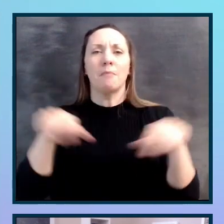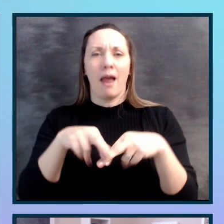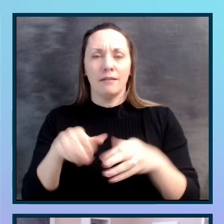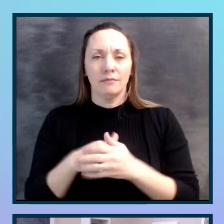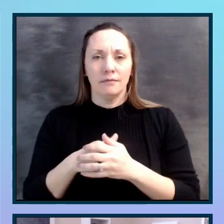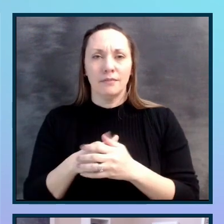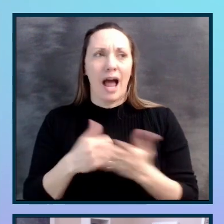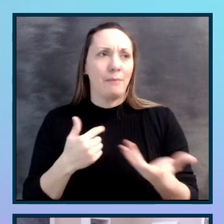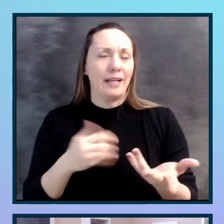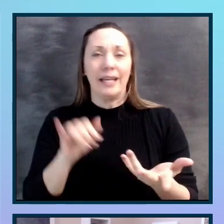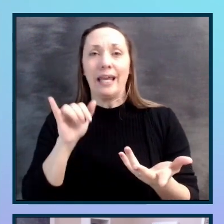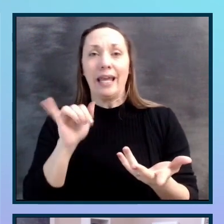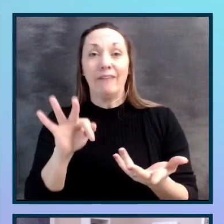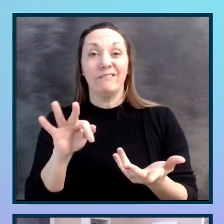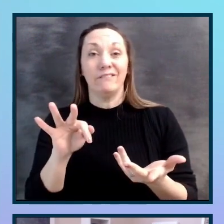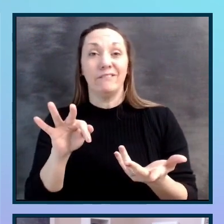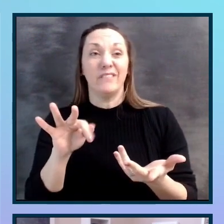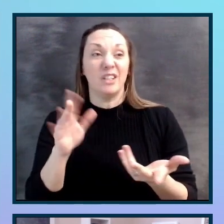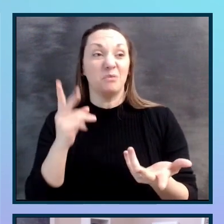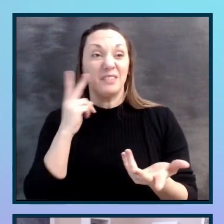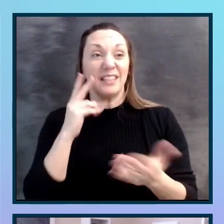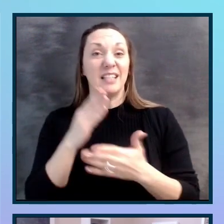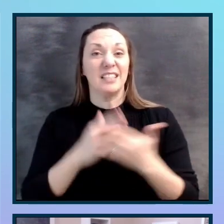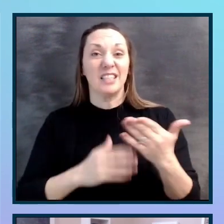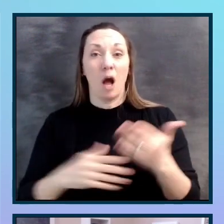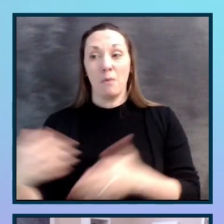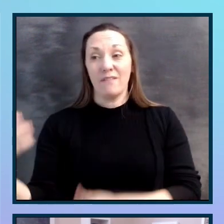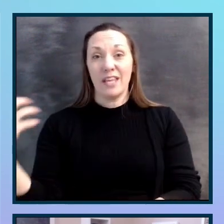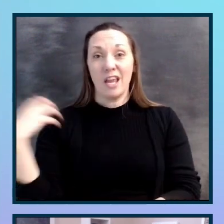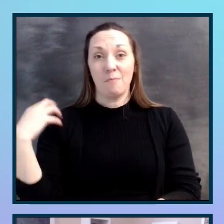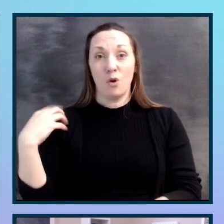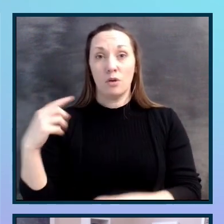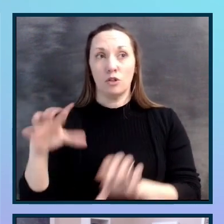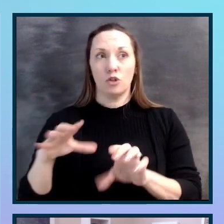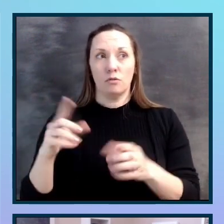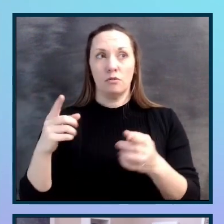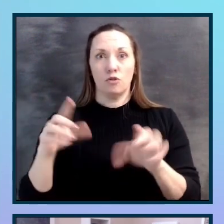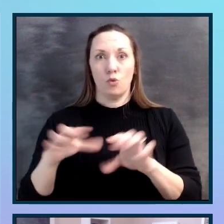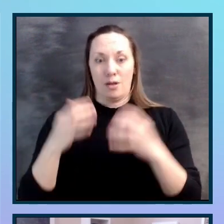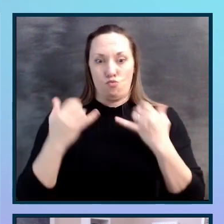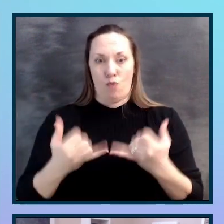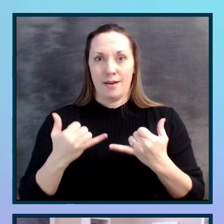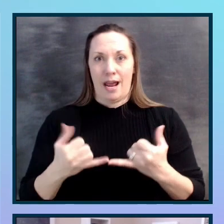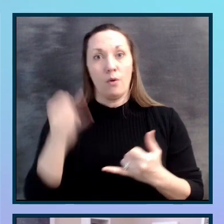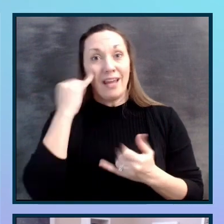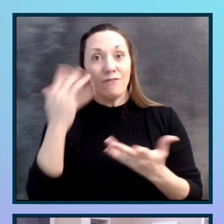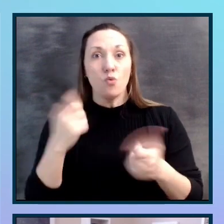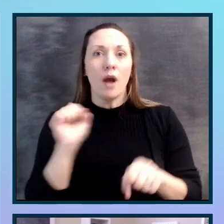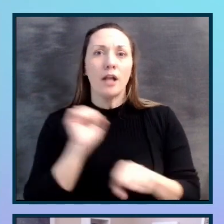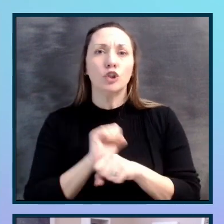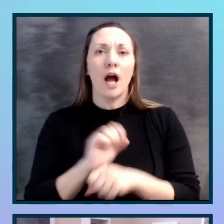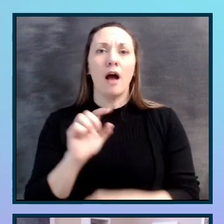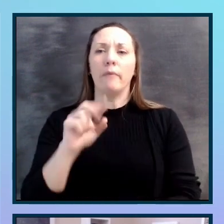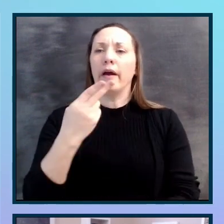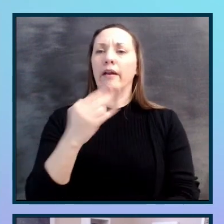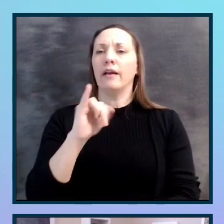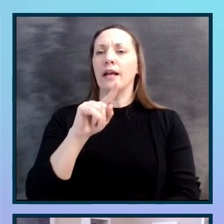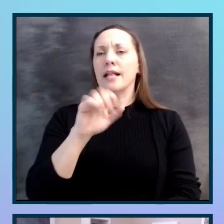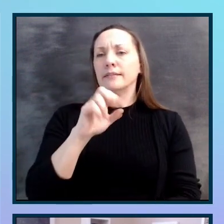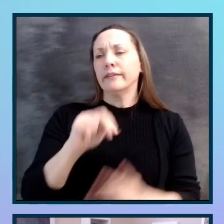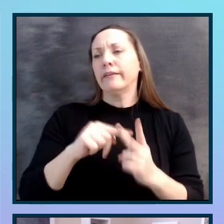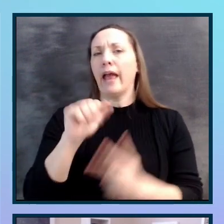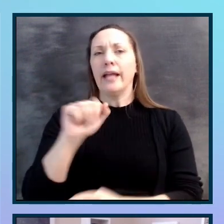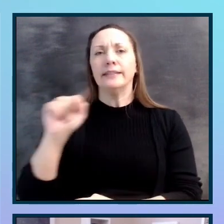I mean, if you look at some of the employers that are doing this right here, right now, if you want a job at Hilton, at AT&T, at